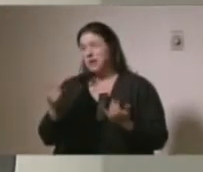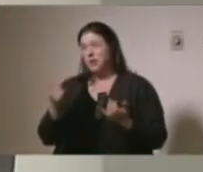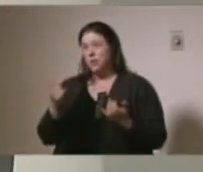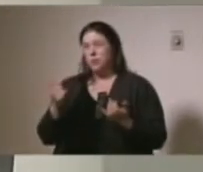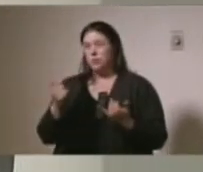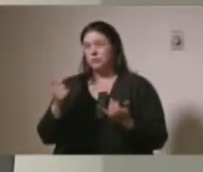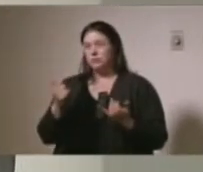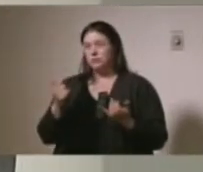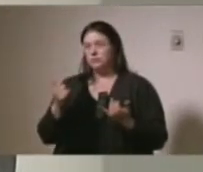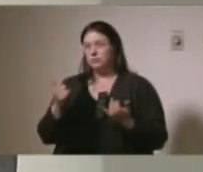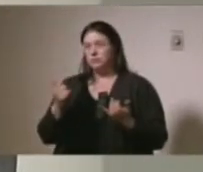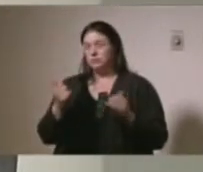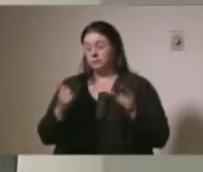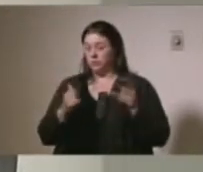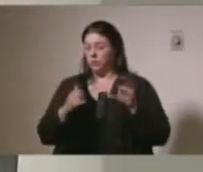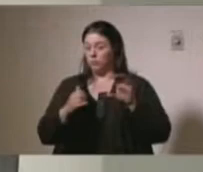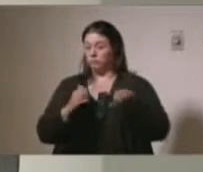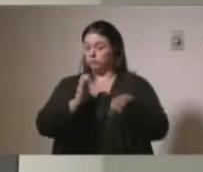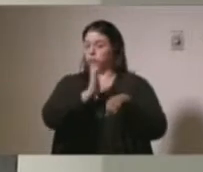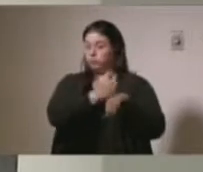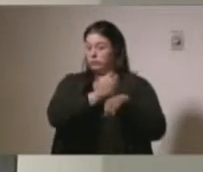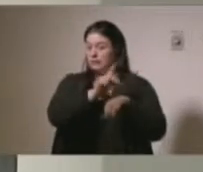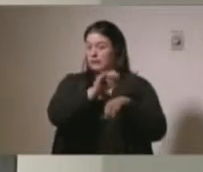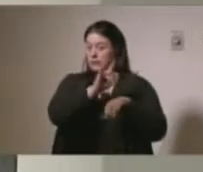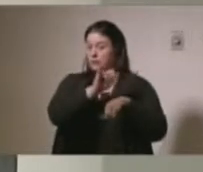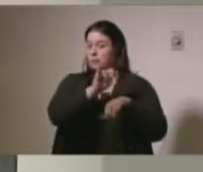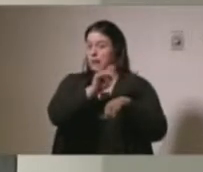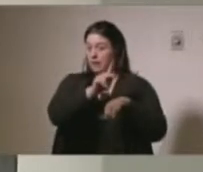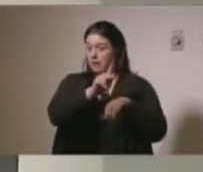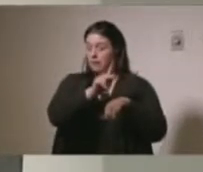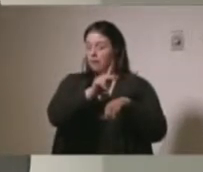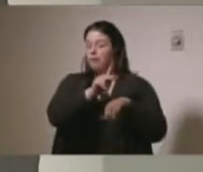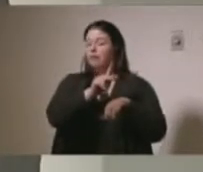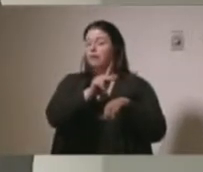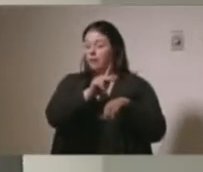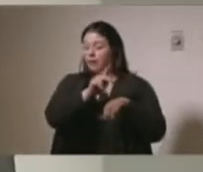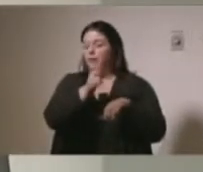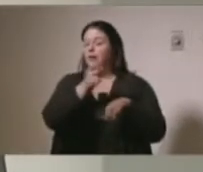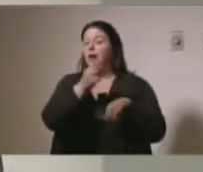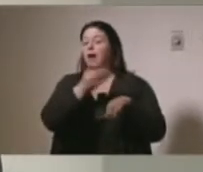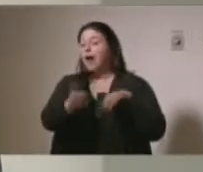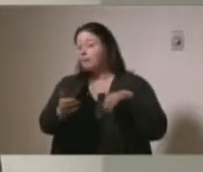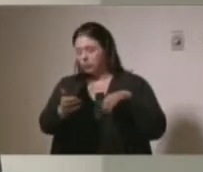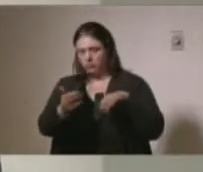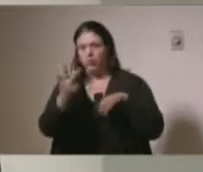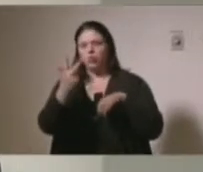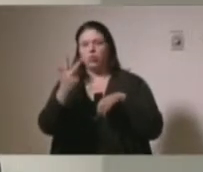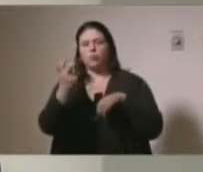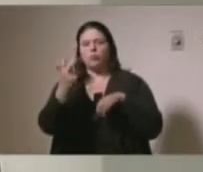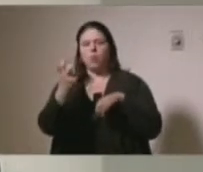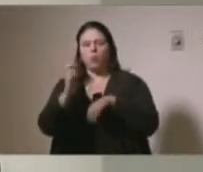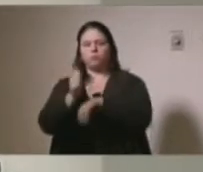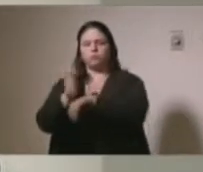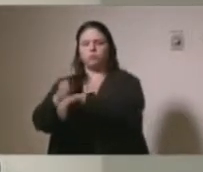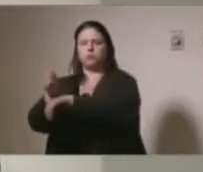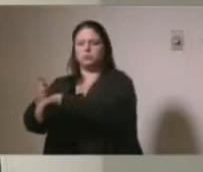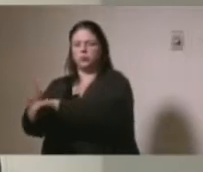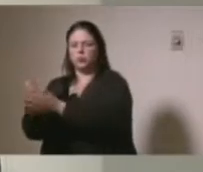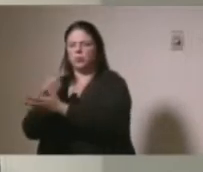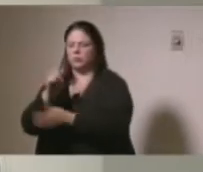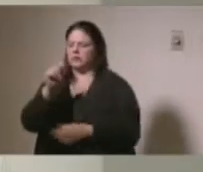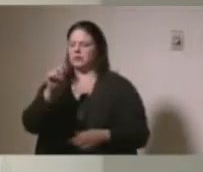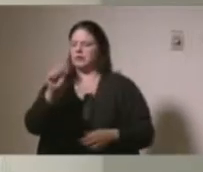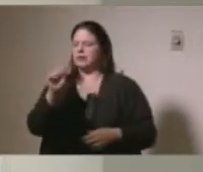three other New Zealand banks started up since 1999. And TSB,